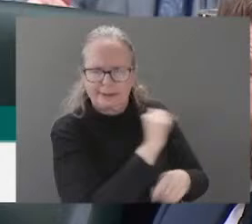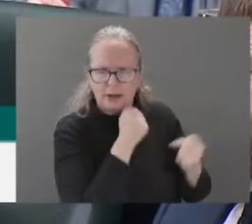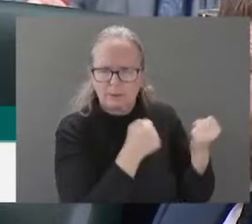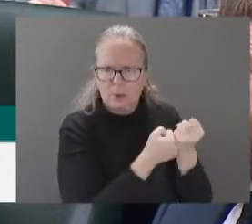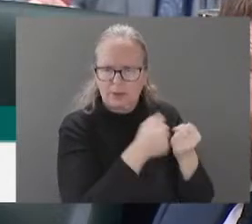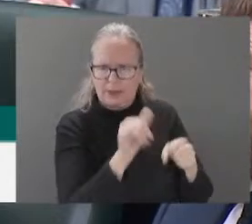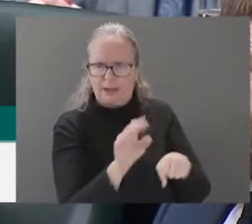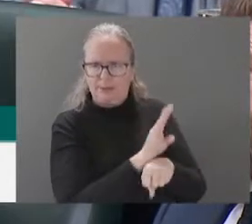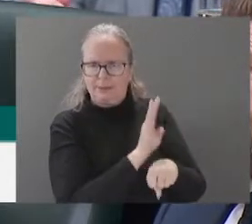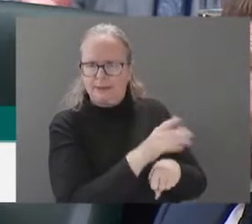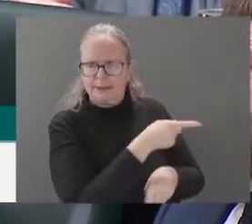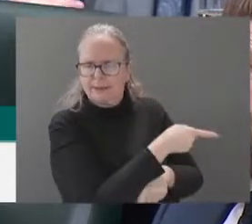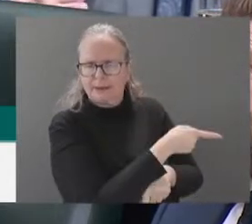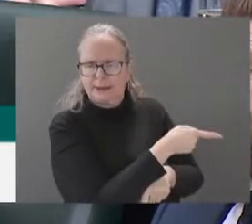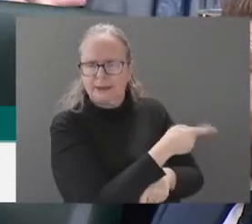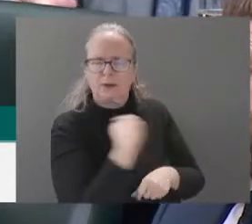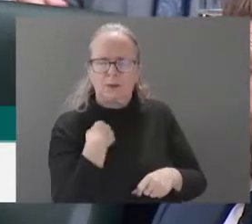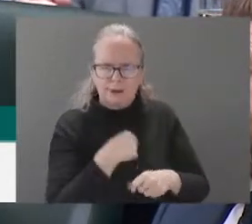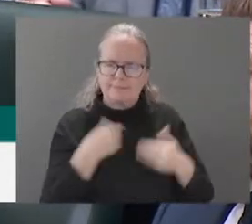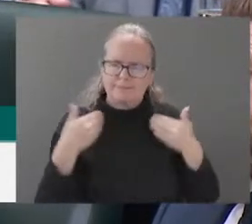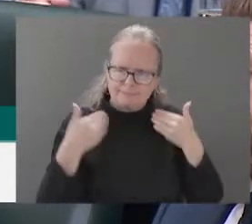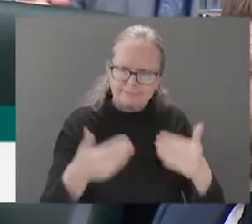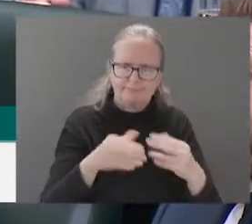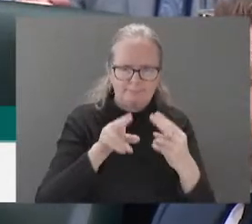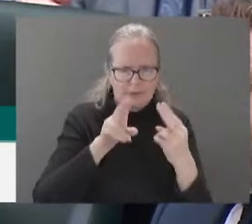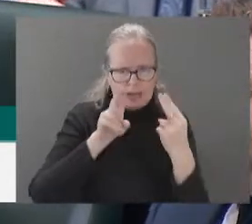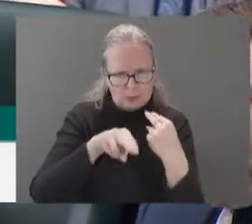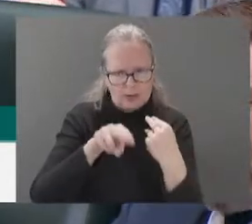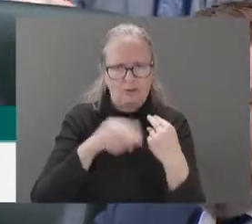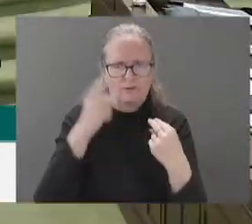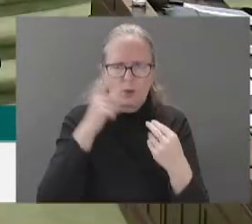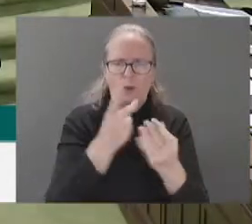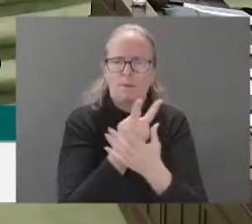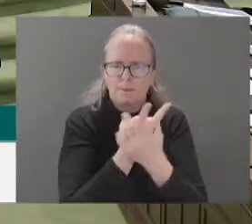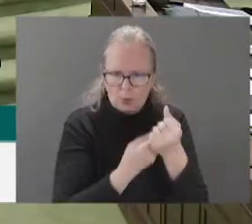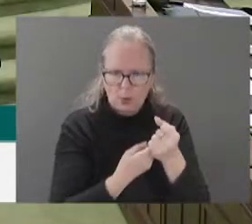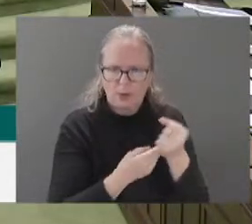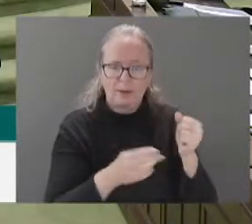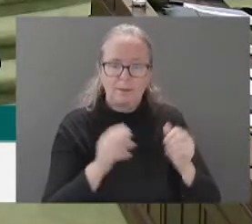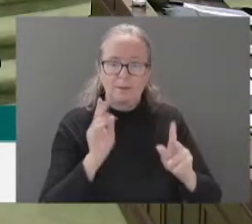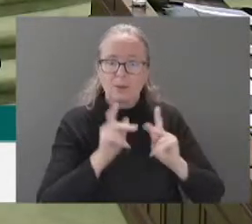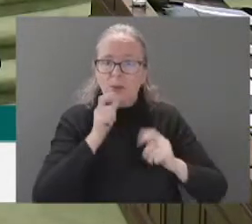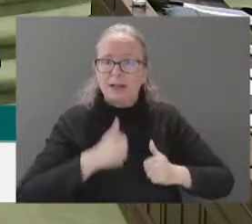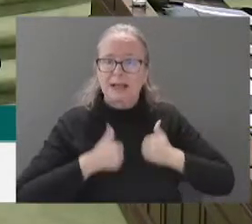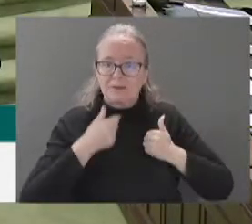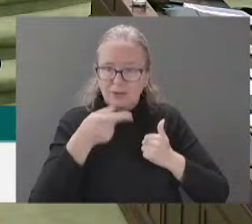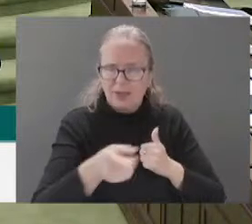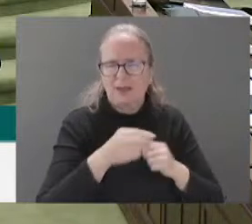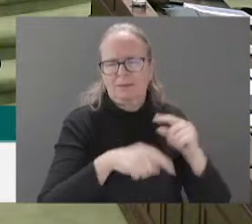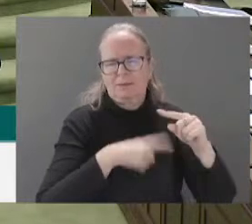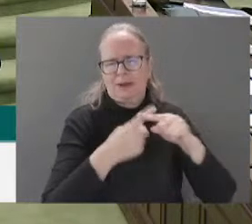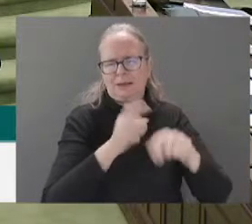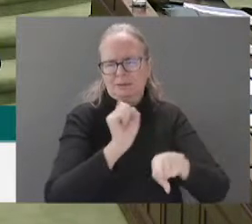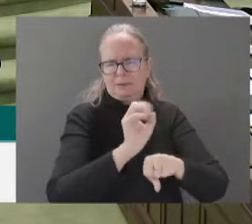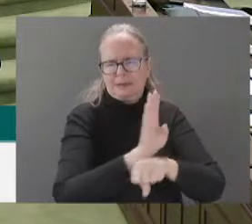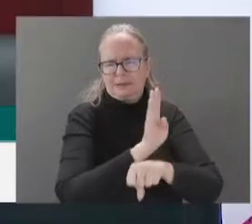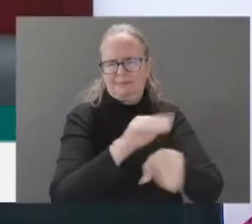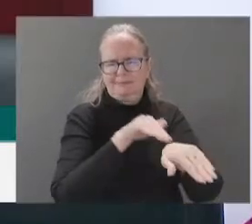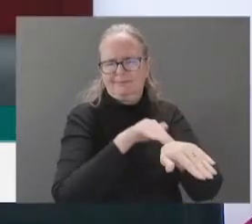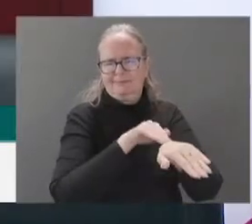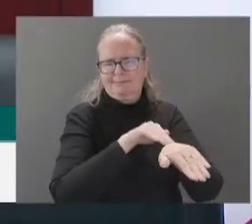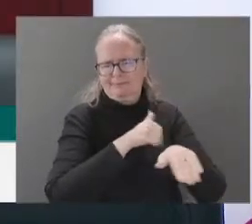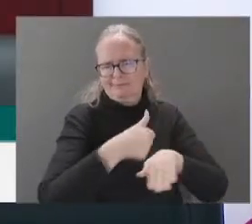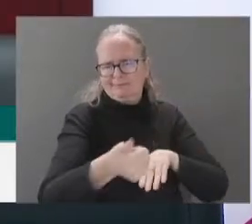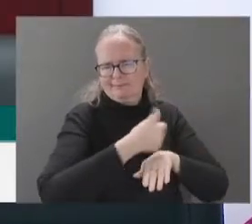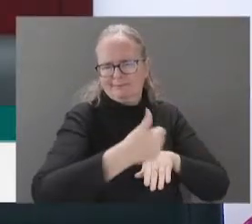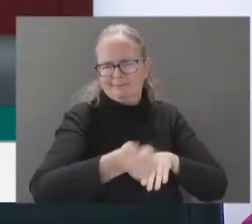heavy truck traffic Mr Speaker but also to keep residents safe in that area The Honorable member for chesir Strathmore has the call thank